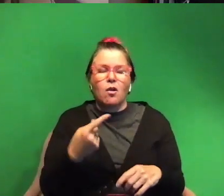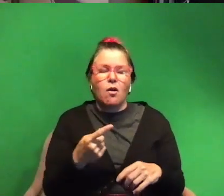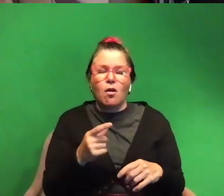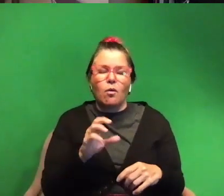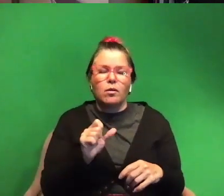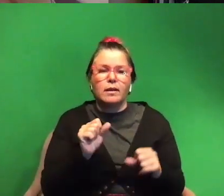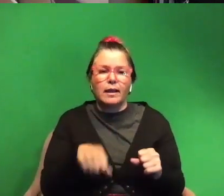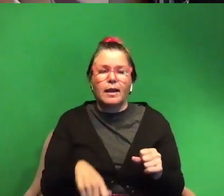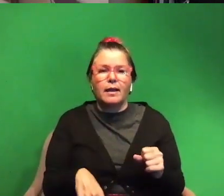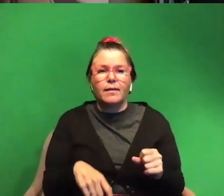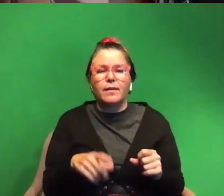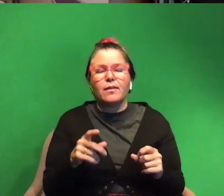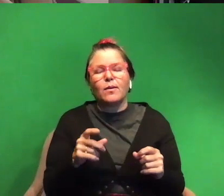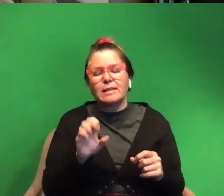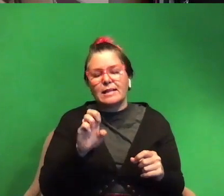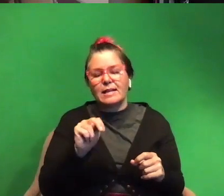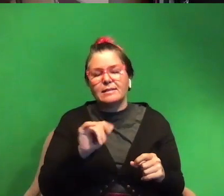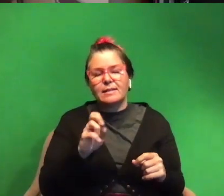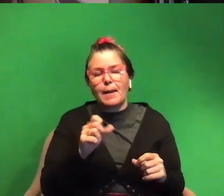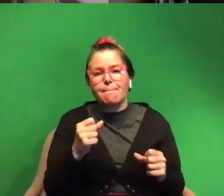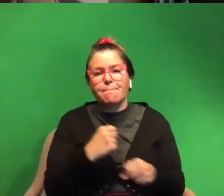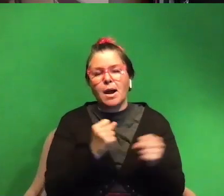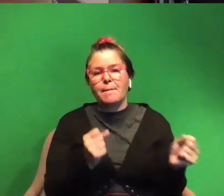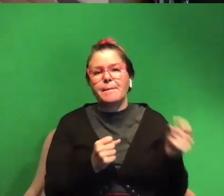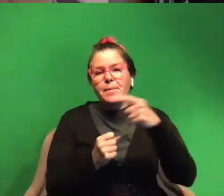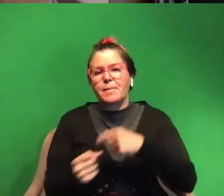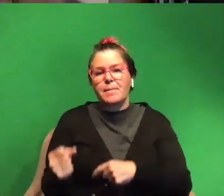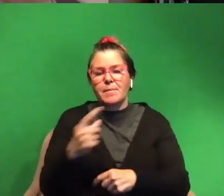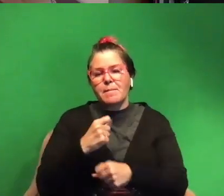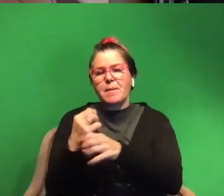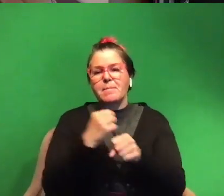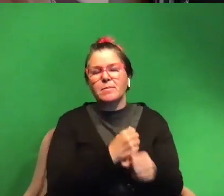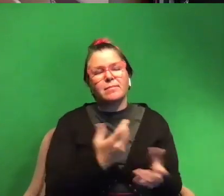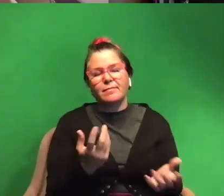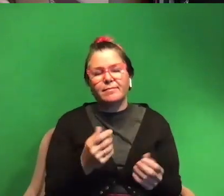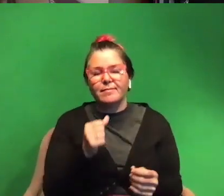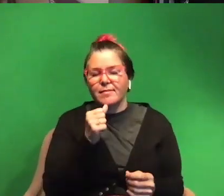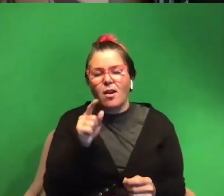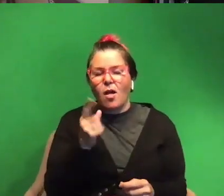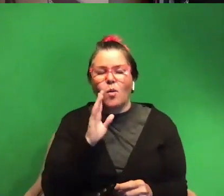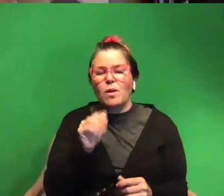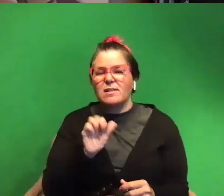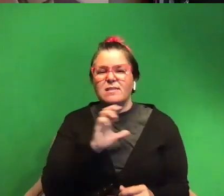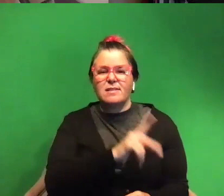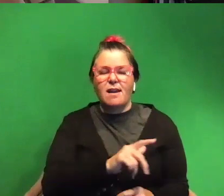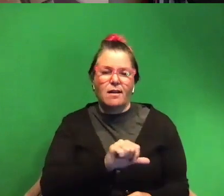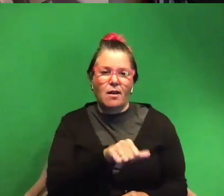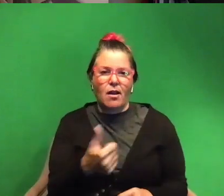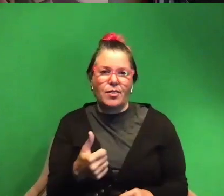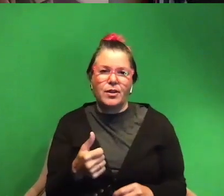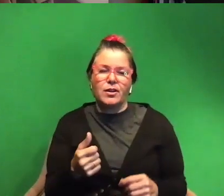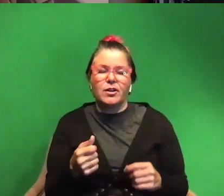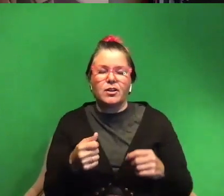of those like enzyme bombs I talked about, and not all of them are going to do it to every single species of coral. There's sort of a